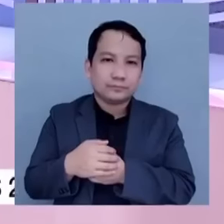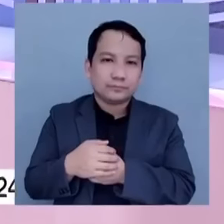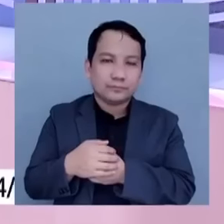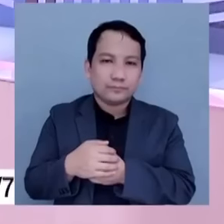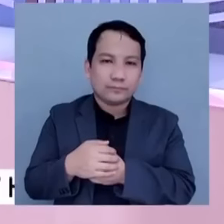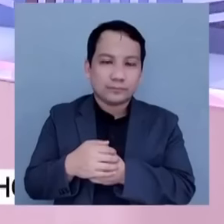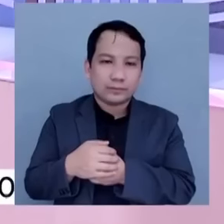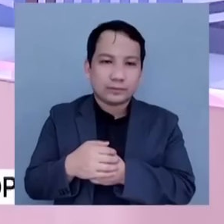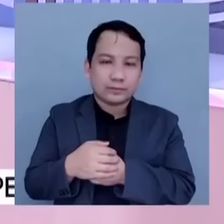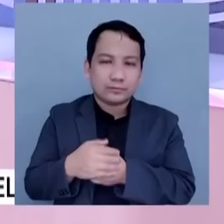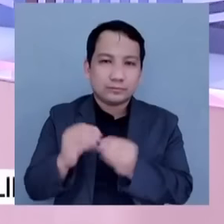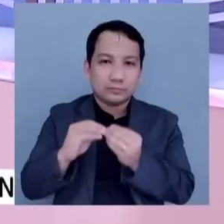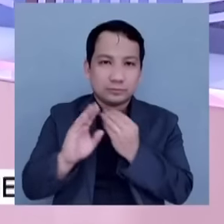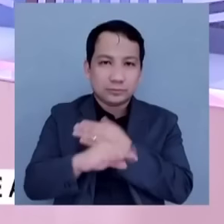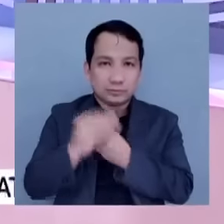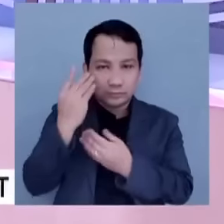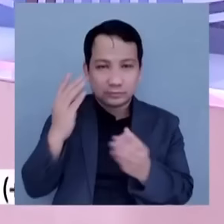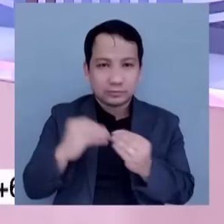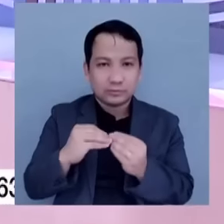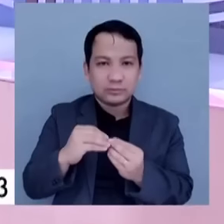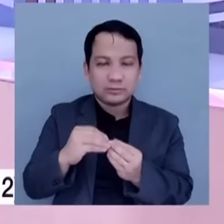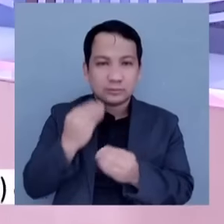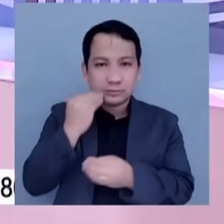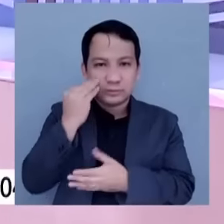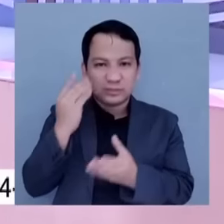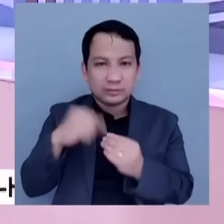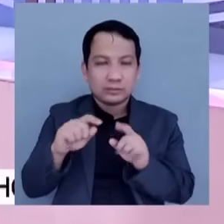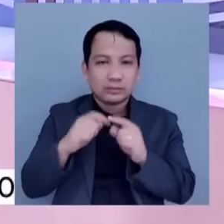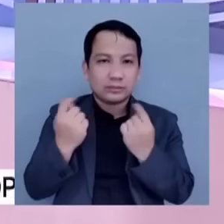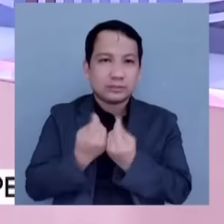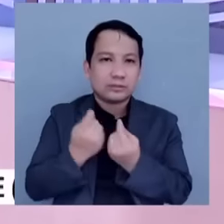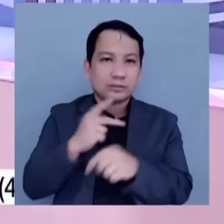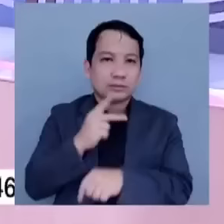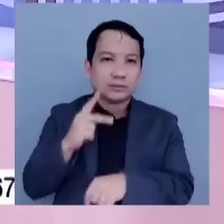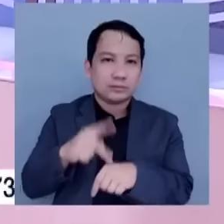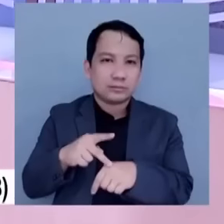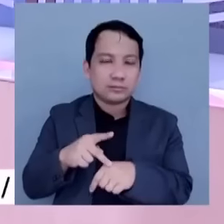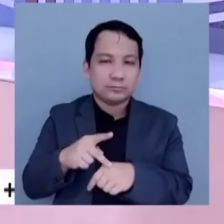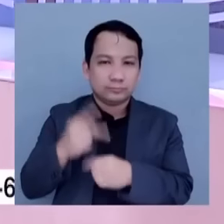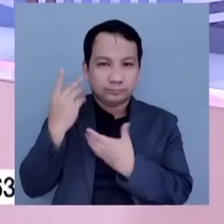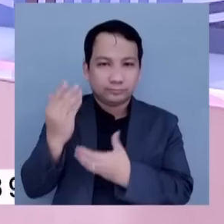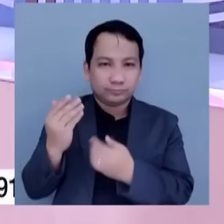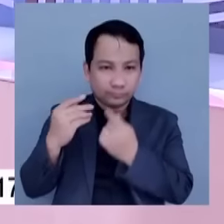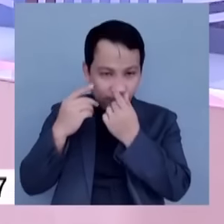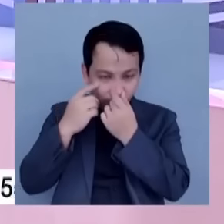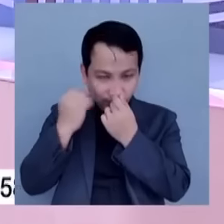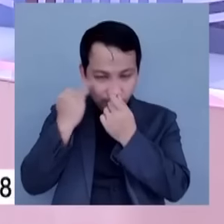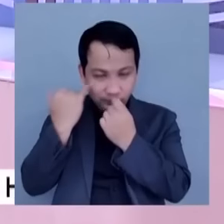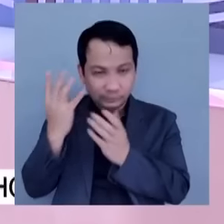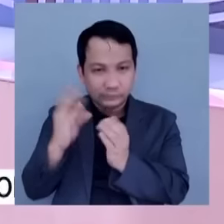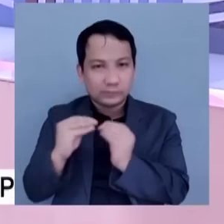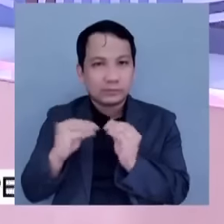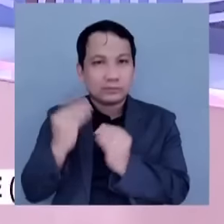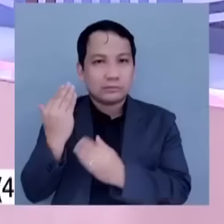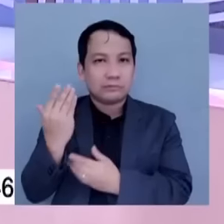And let's get more details on that homecoming of Team Philippines from our correspondent Paige Javier. Paige, what more can you tell